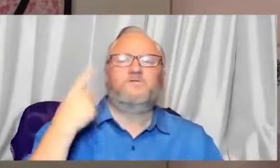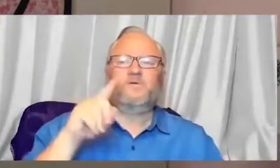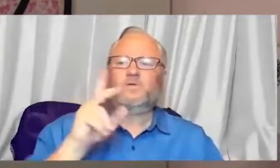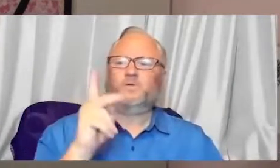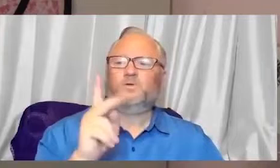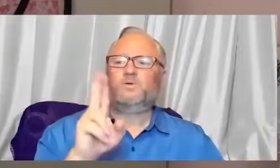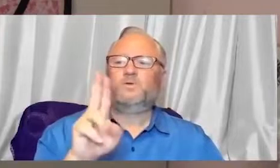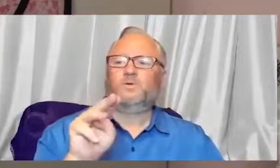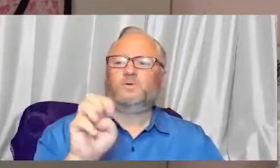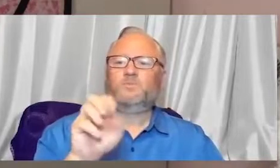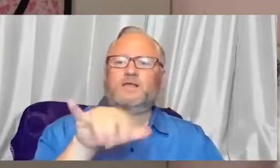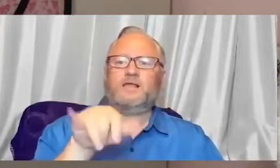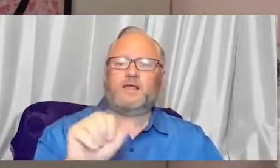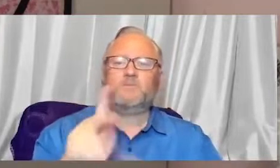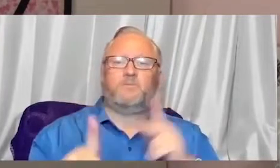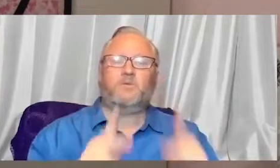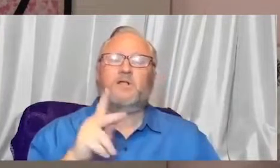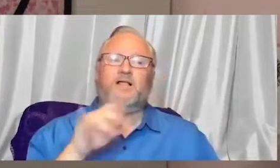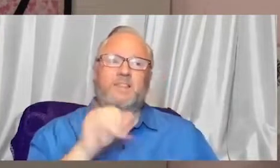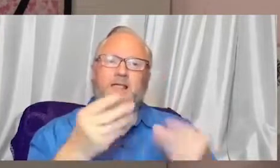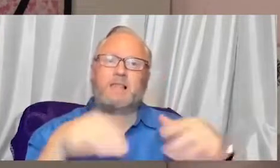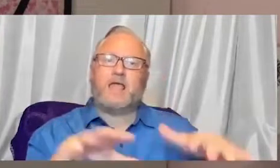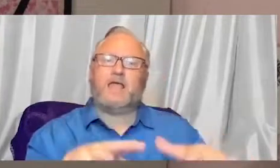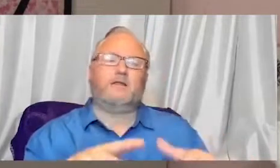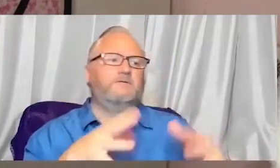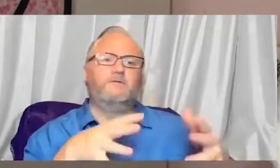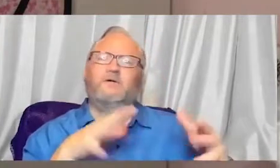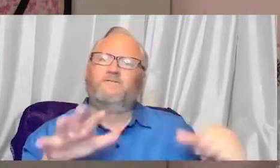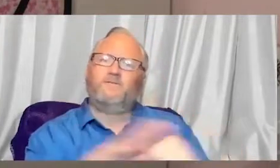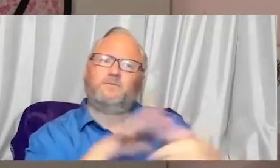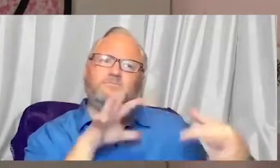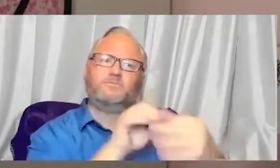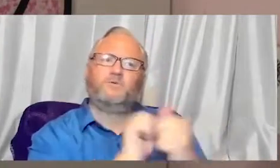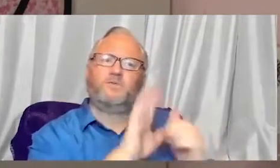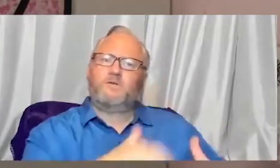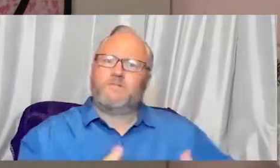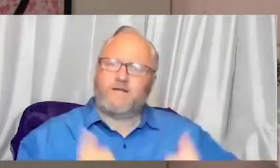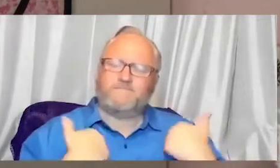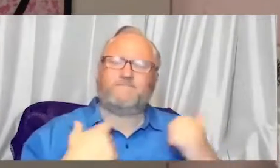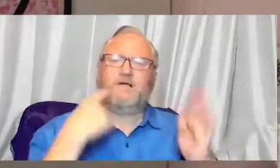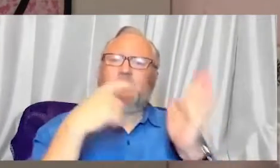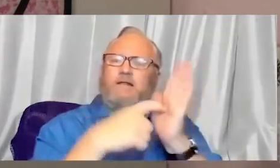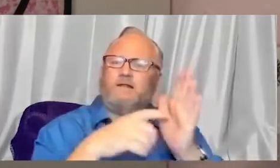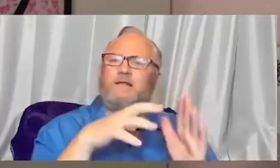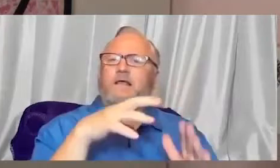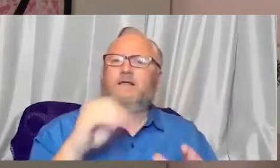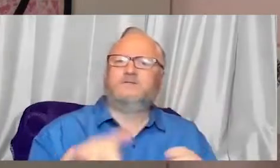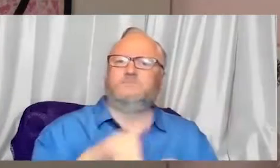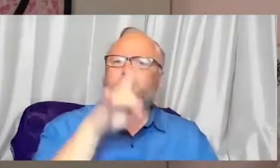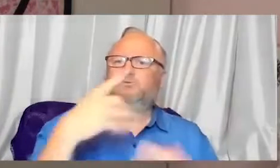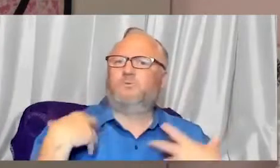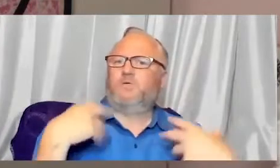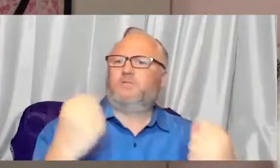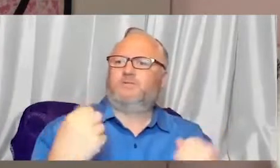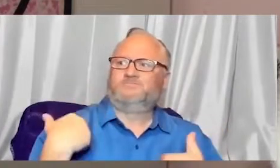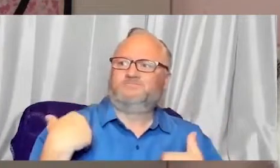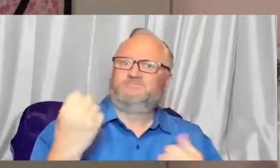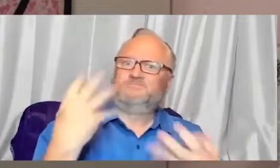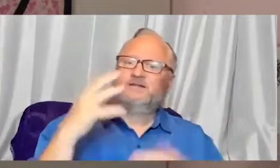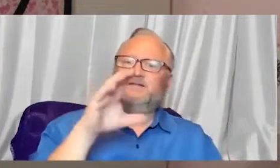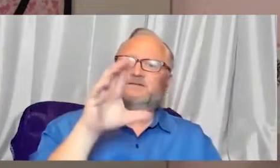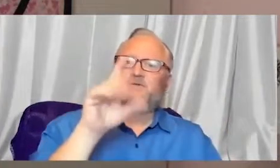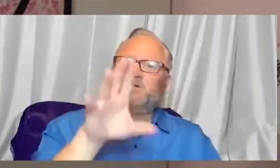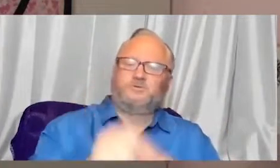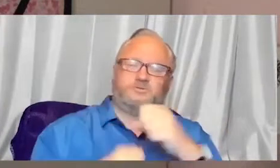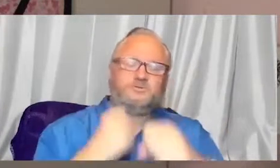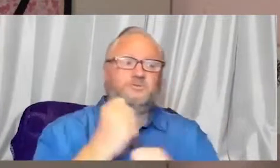land that has been inextricably tied to their way of life, well-being, and spiritual identity for countless centuries. The Kumeyaay way of life